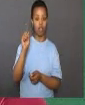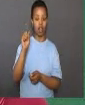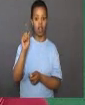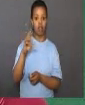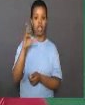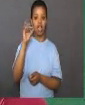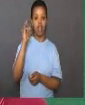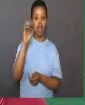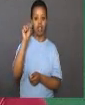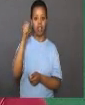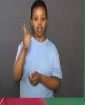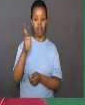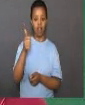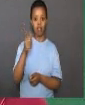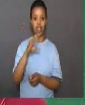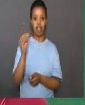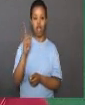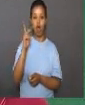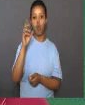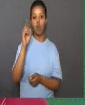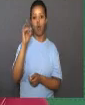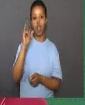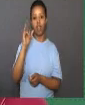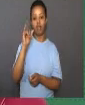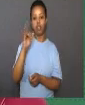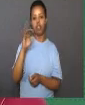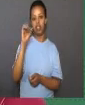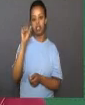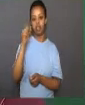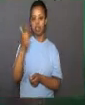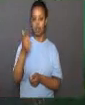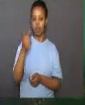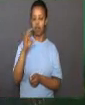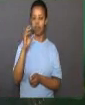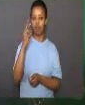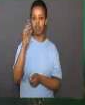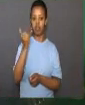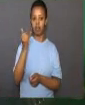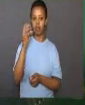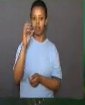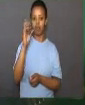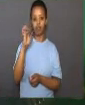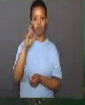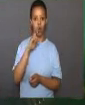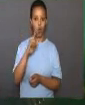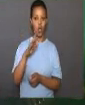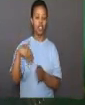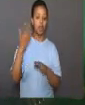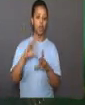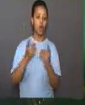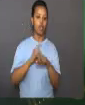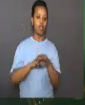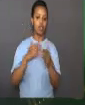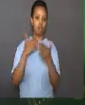monosaccharides, disaccharides, and polysaccharides. Until